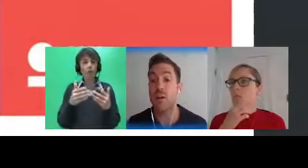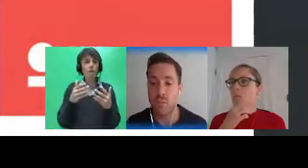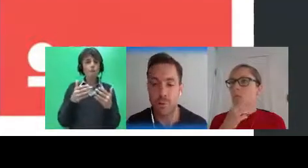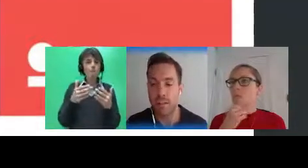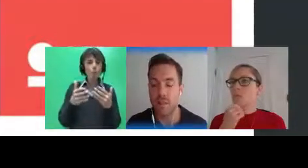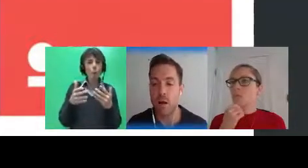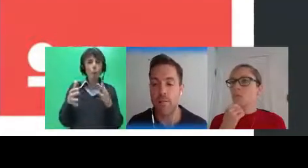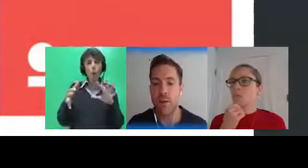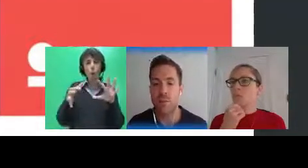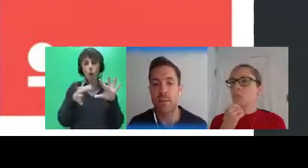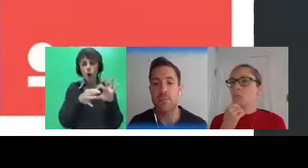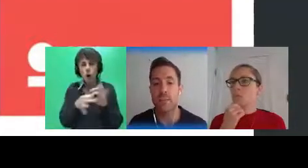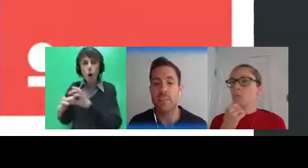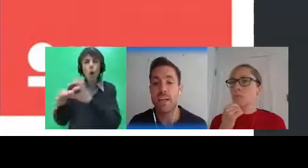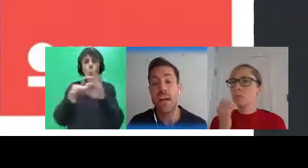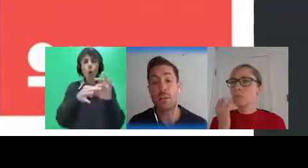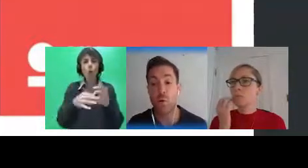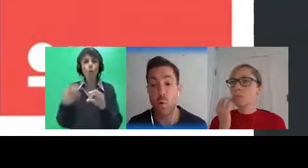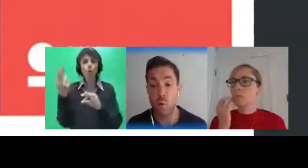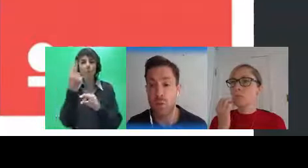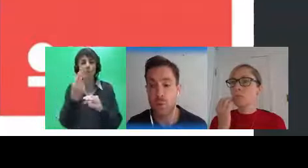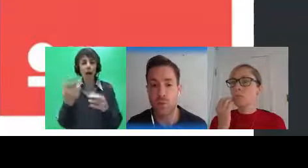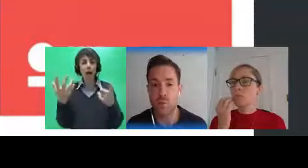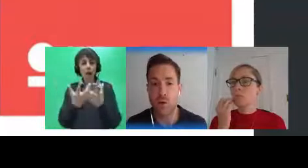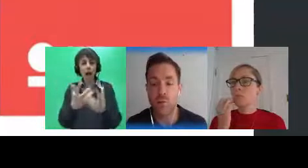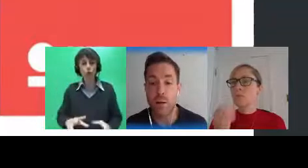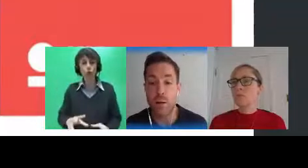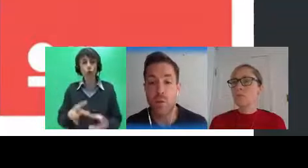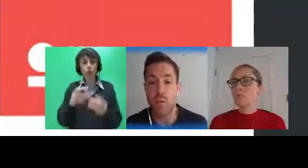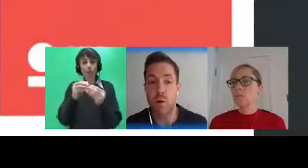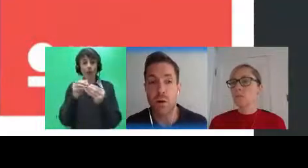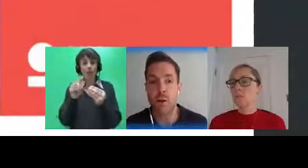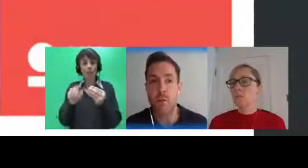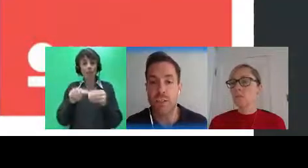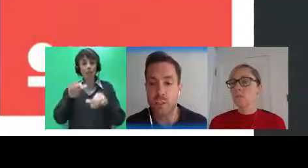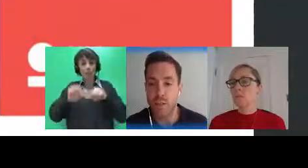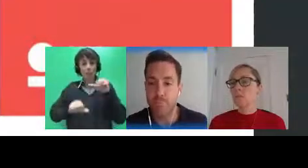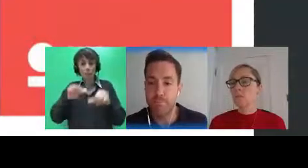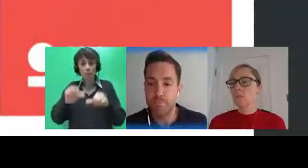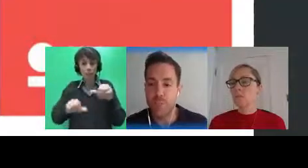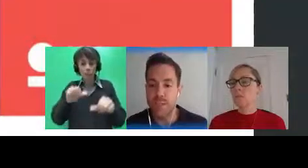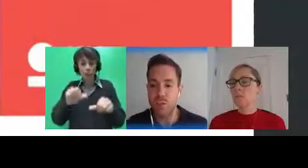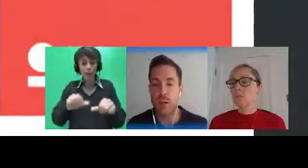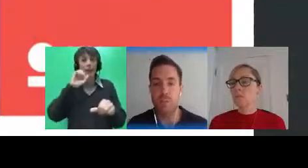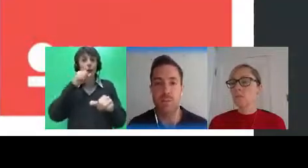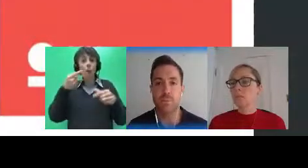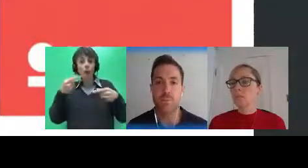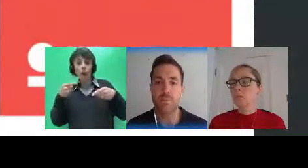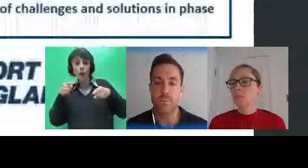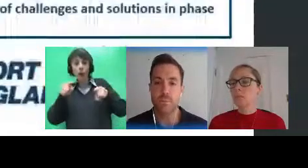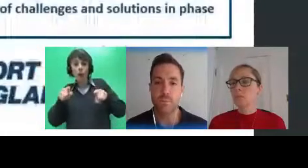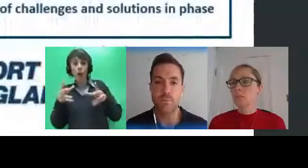and how to bring it to life, how to activate it. And of course, this piece of work will align with the work around risk. Next slide,